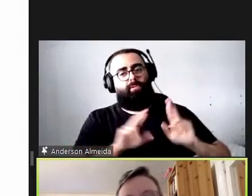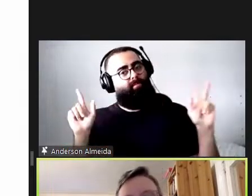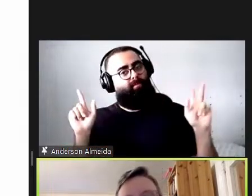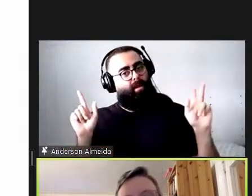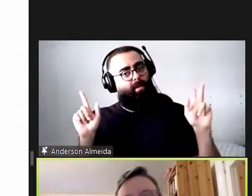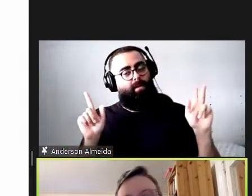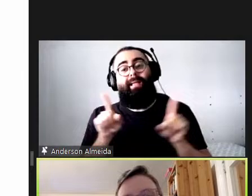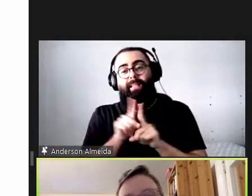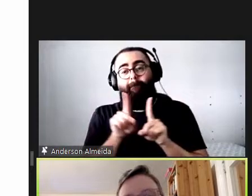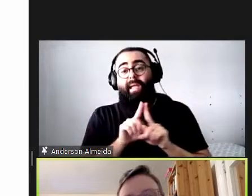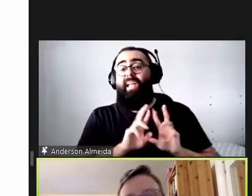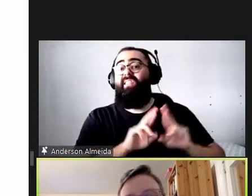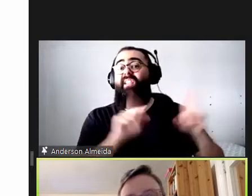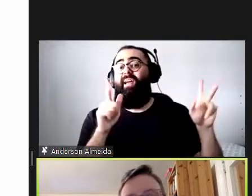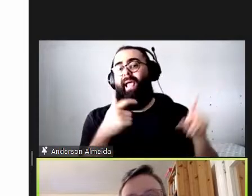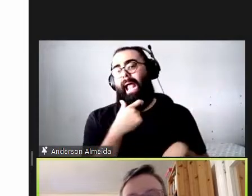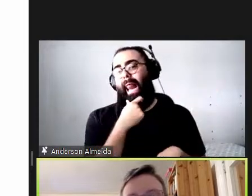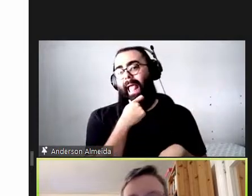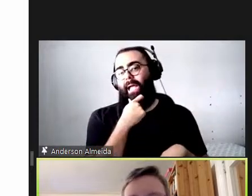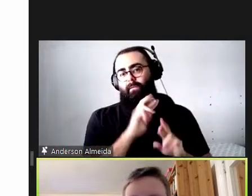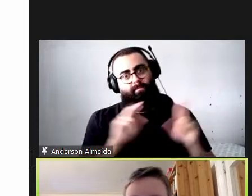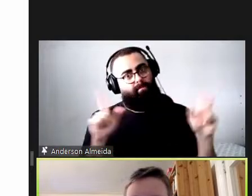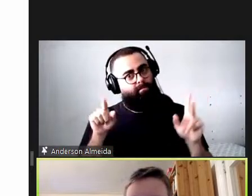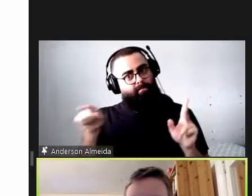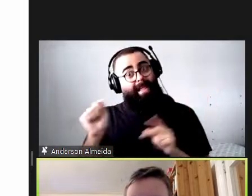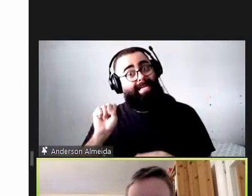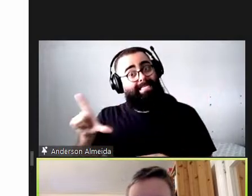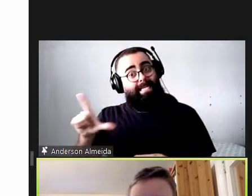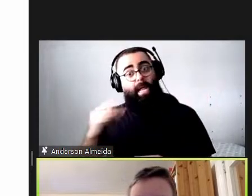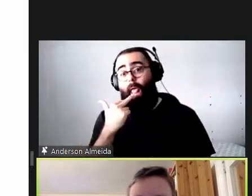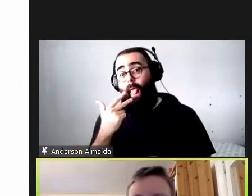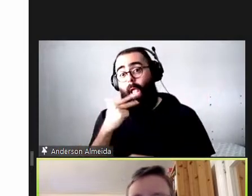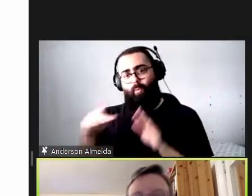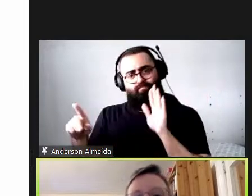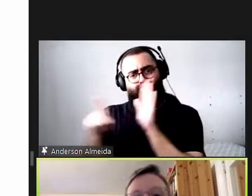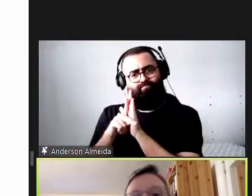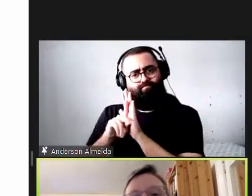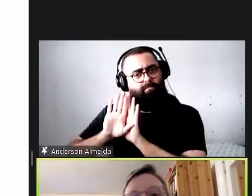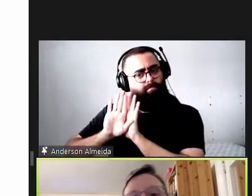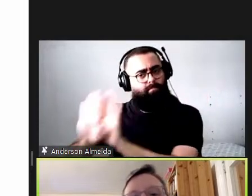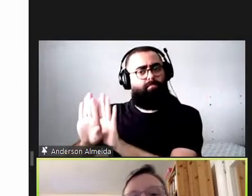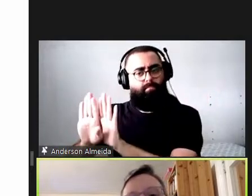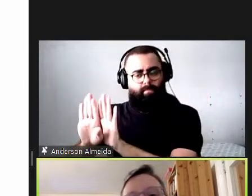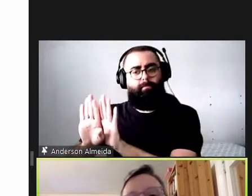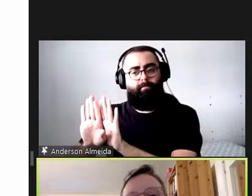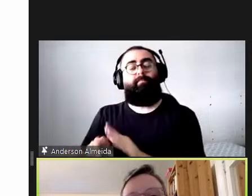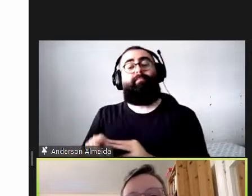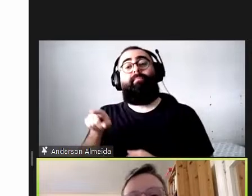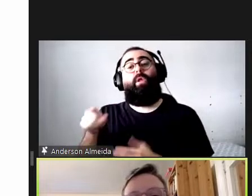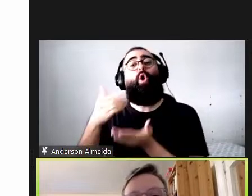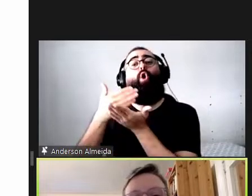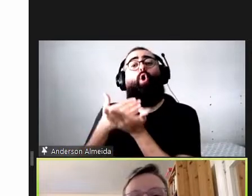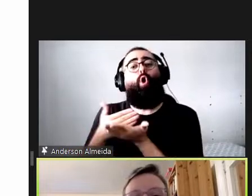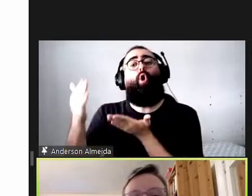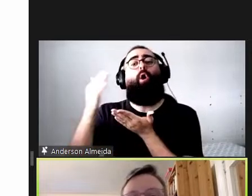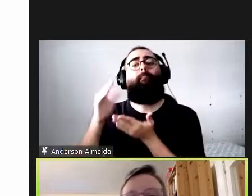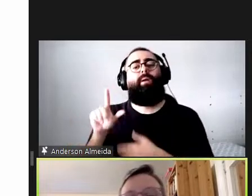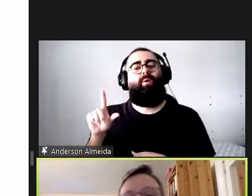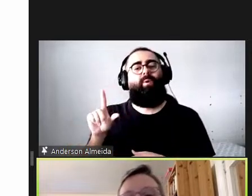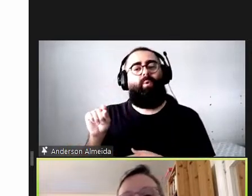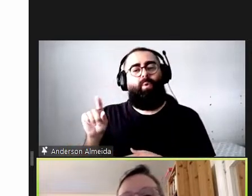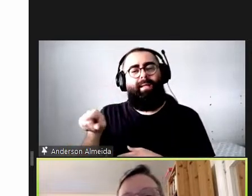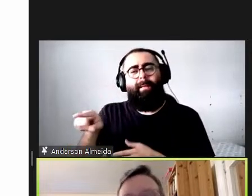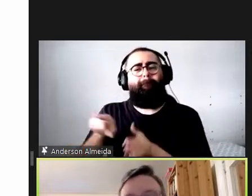English. So the first steps in this research was to start